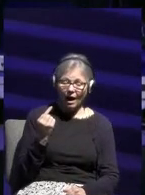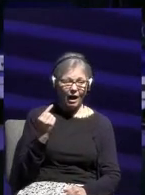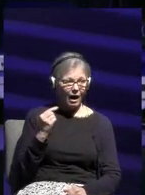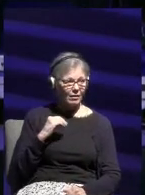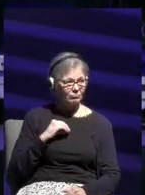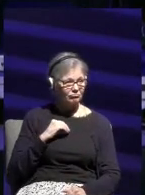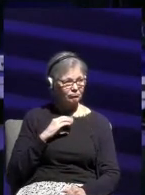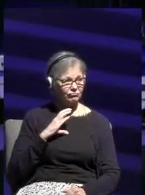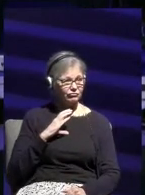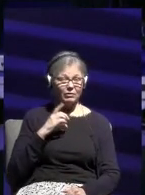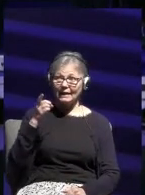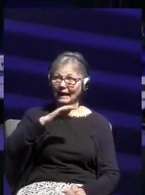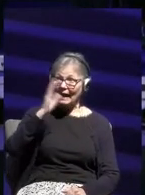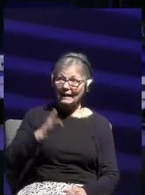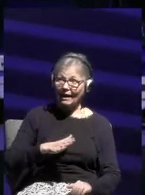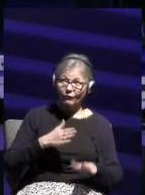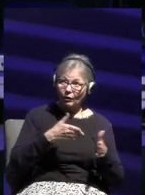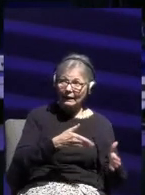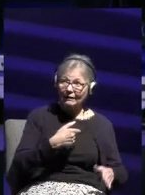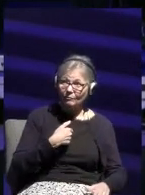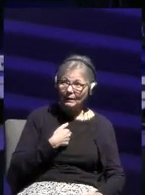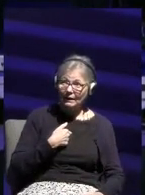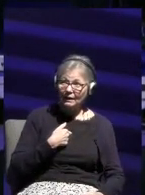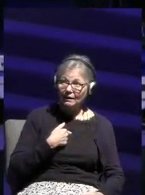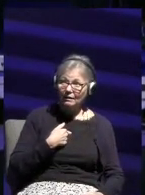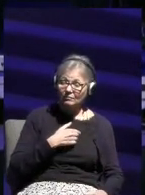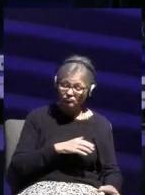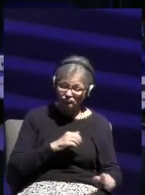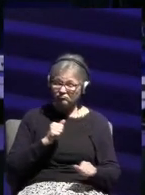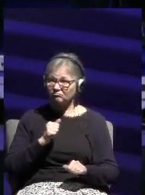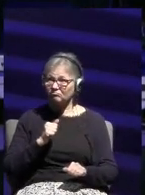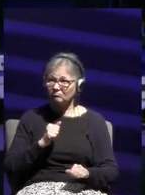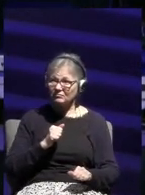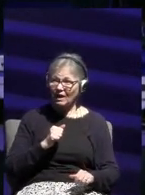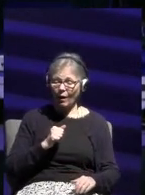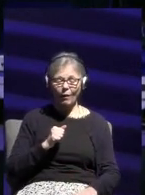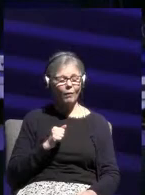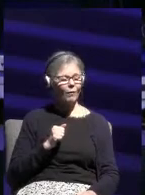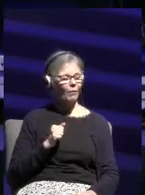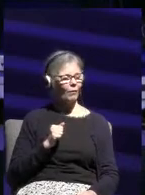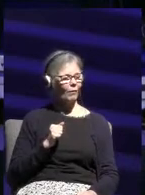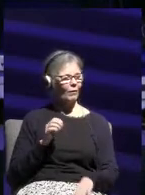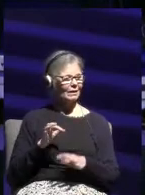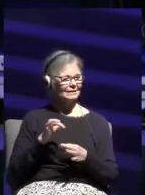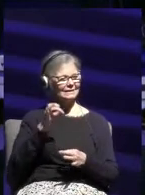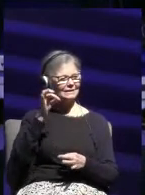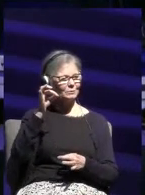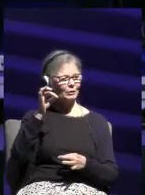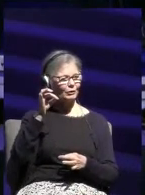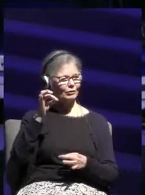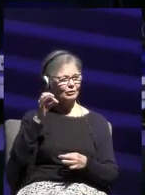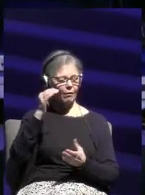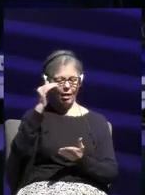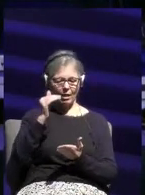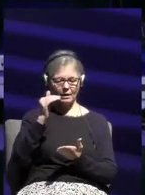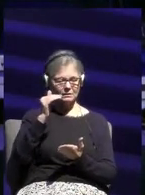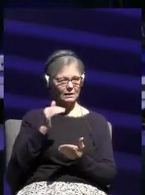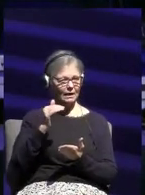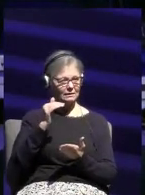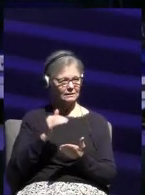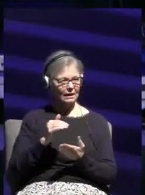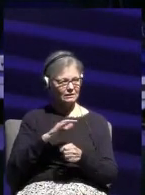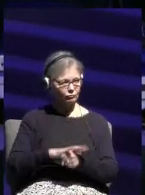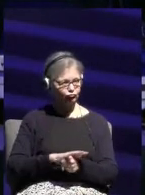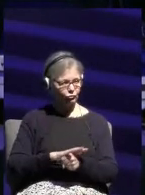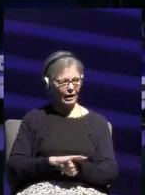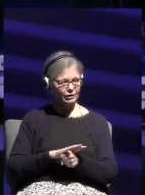will never leave you nor forsake you. That in a spiritual sense, that tension should start to be